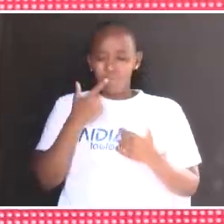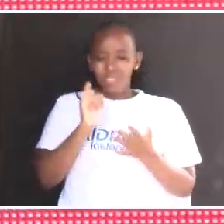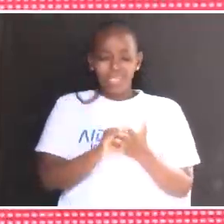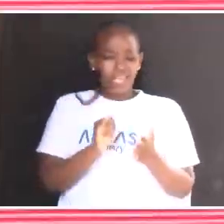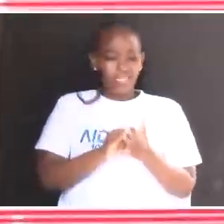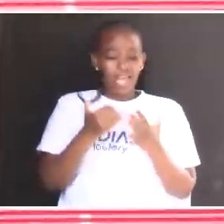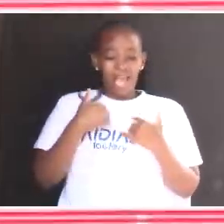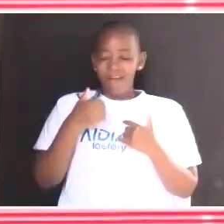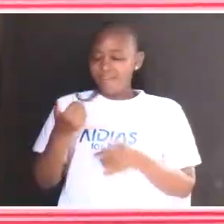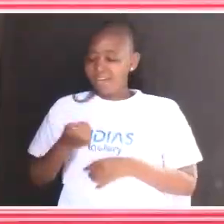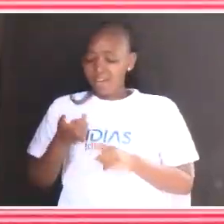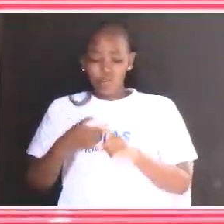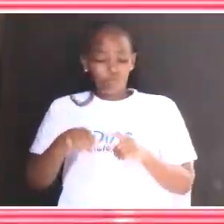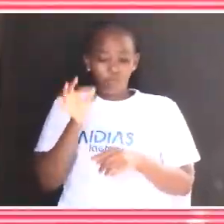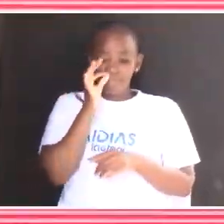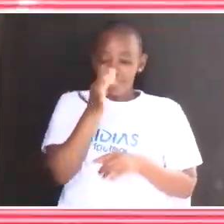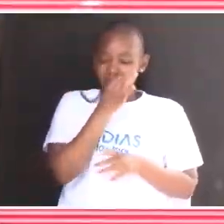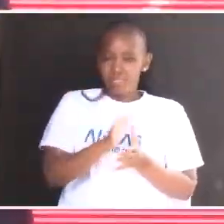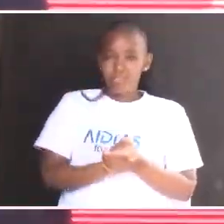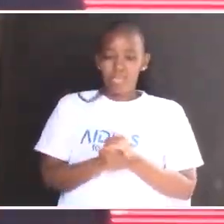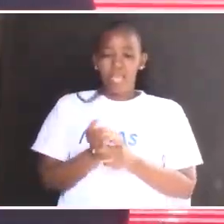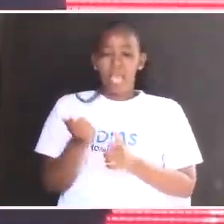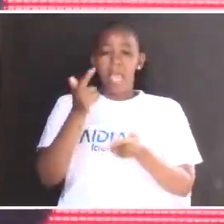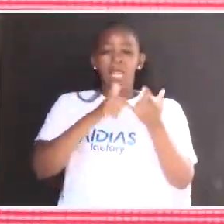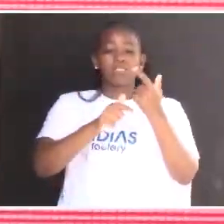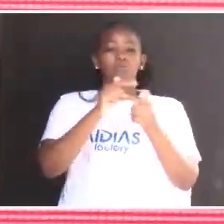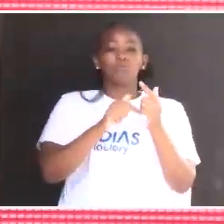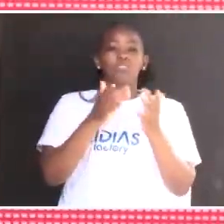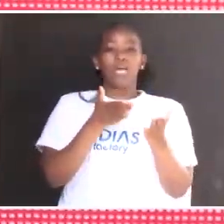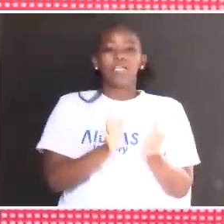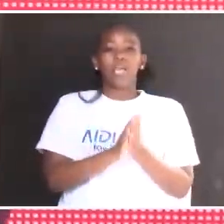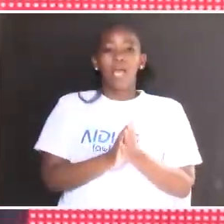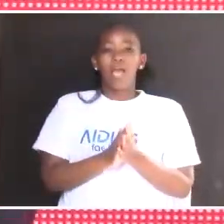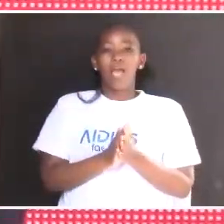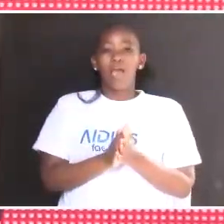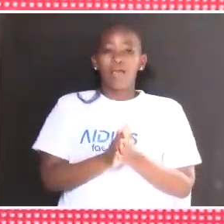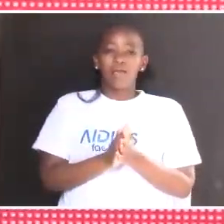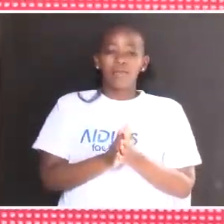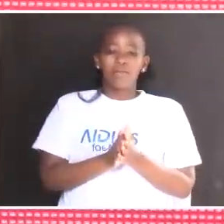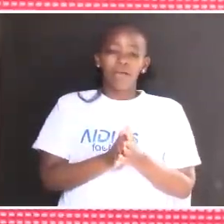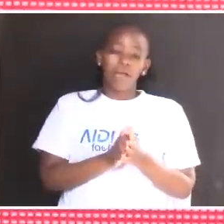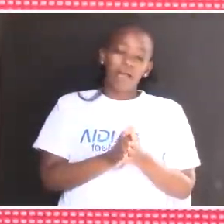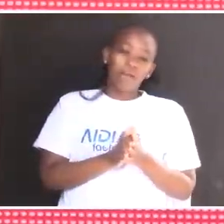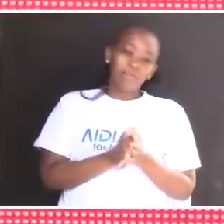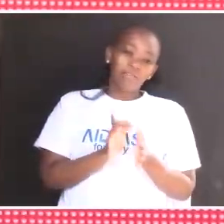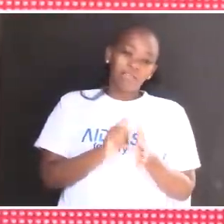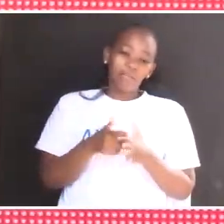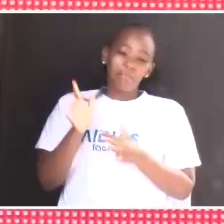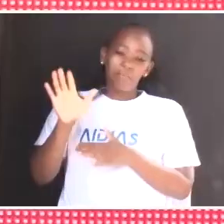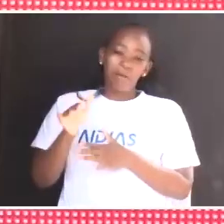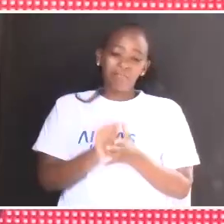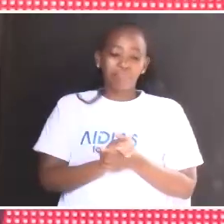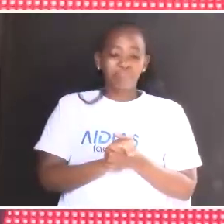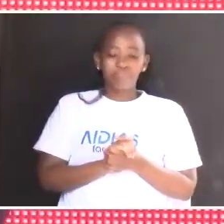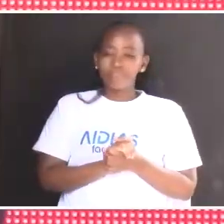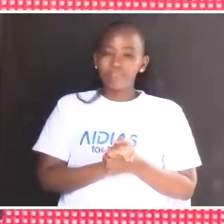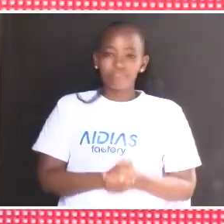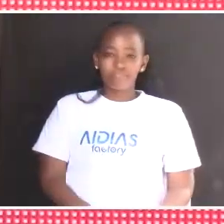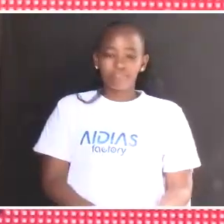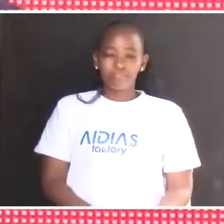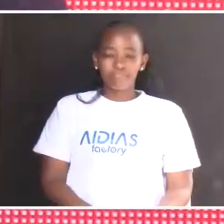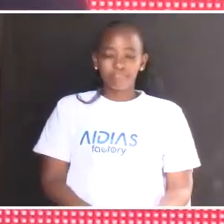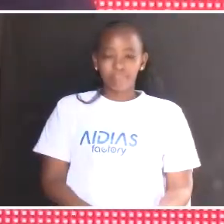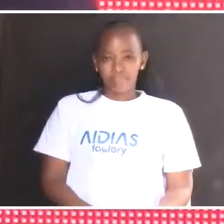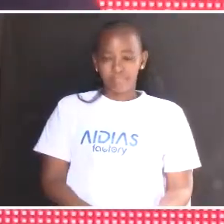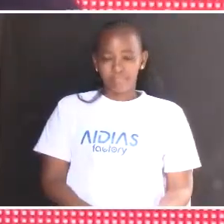kuna msichana wa kutoka Nyeri, alikuja huku akakula mishebebe, akapenda, akarudi, akapikia bwanake, wakapendana.